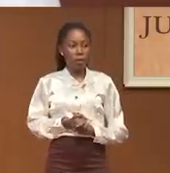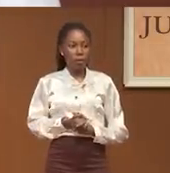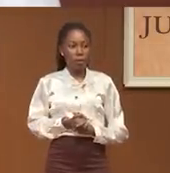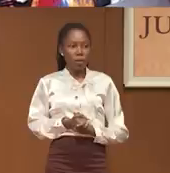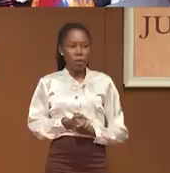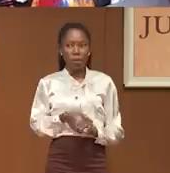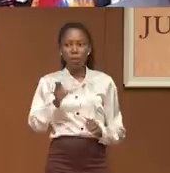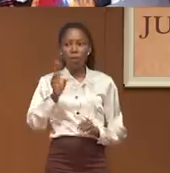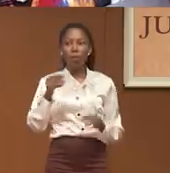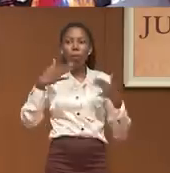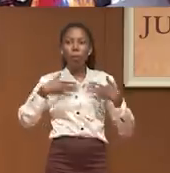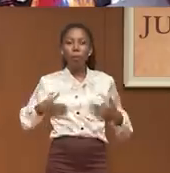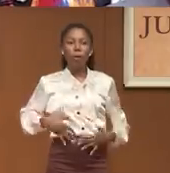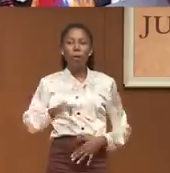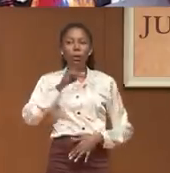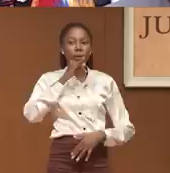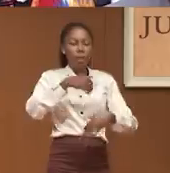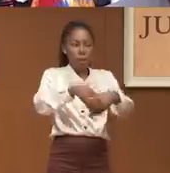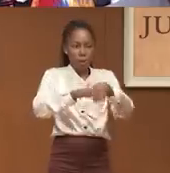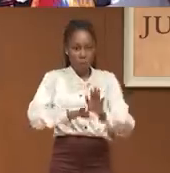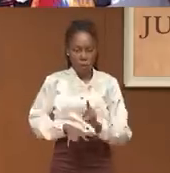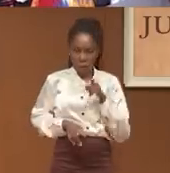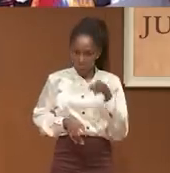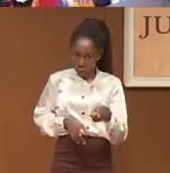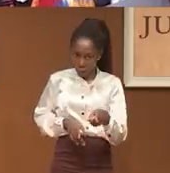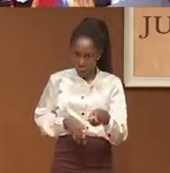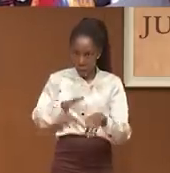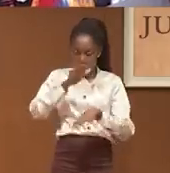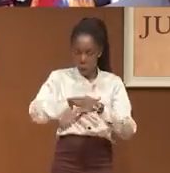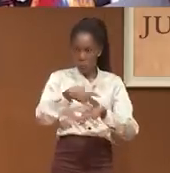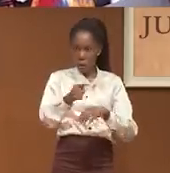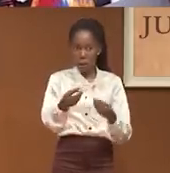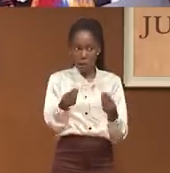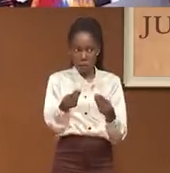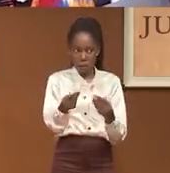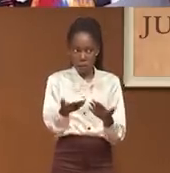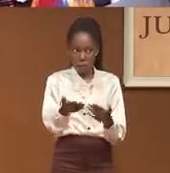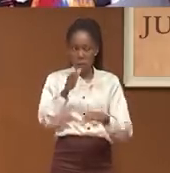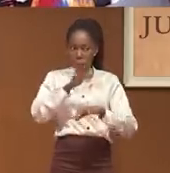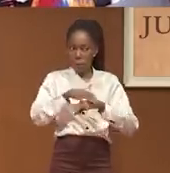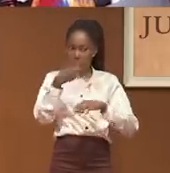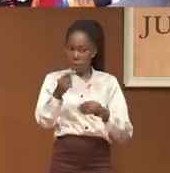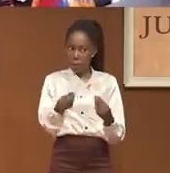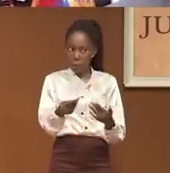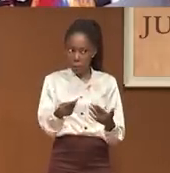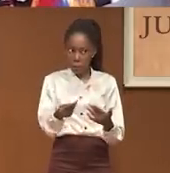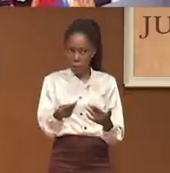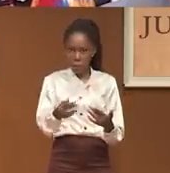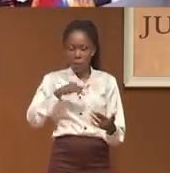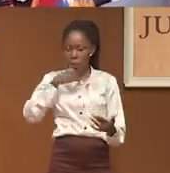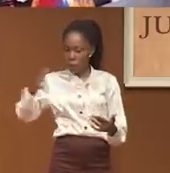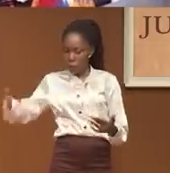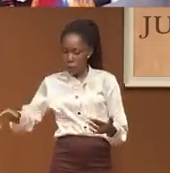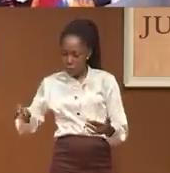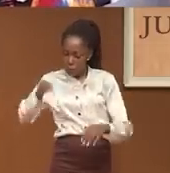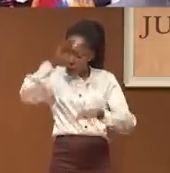nobody was buried on the land. Yes. That's okay. Initially. On yes. the land. Yes, adjacent. On the land. Yes. We're talking, you didn't buy adjacent land.